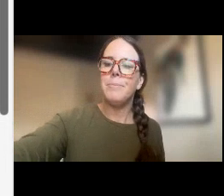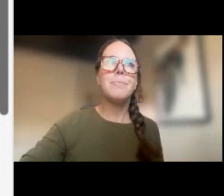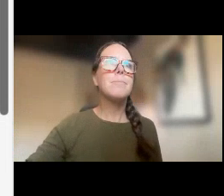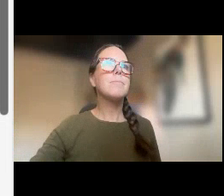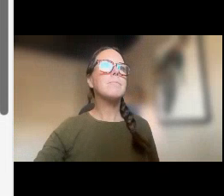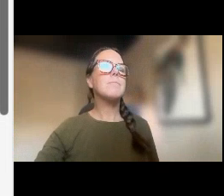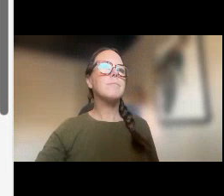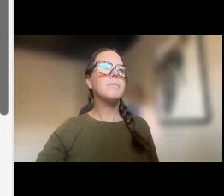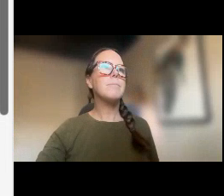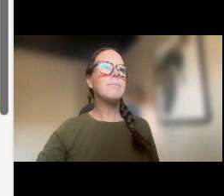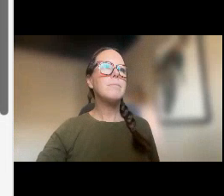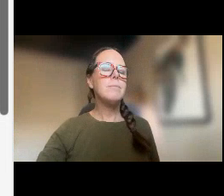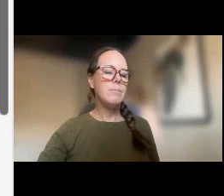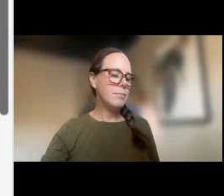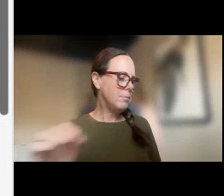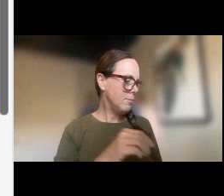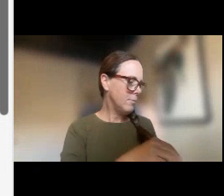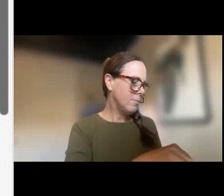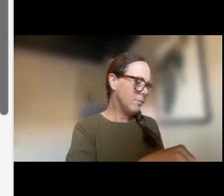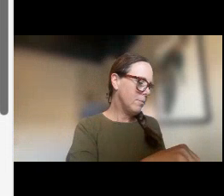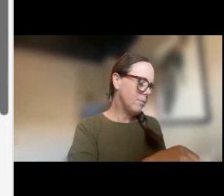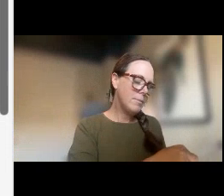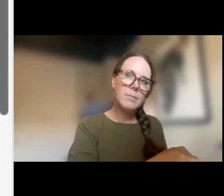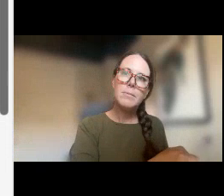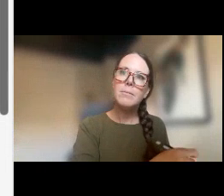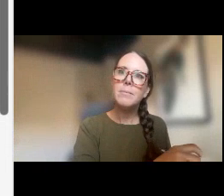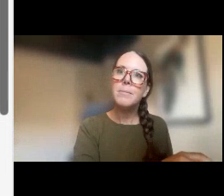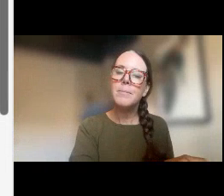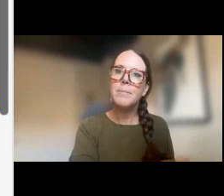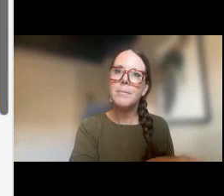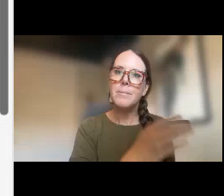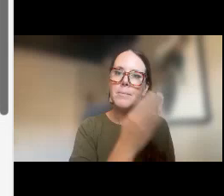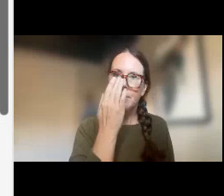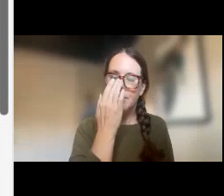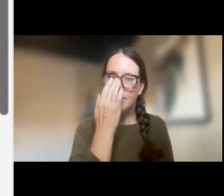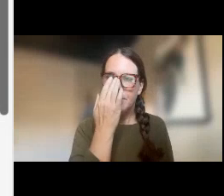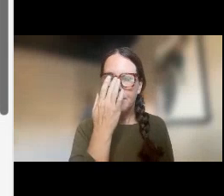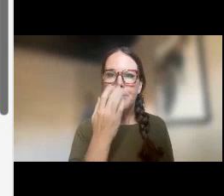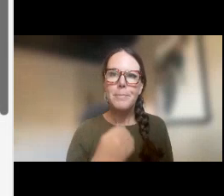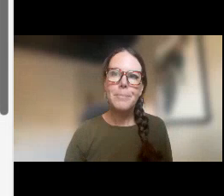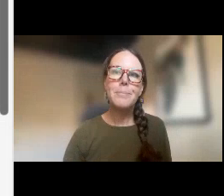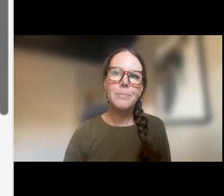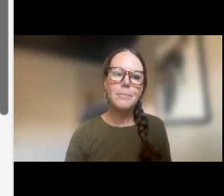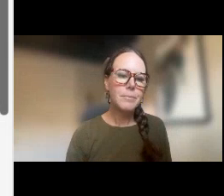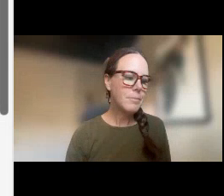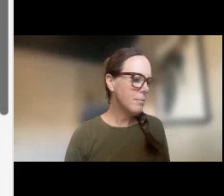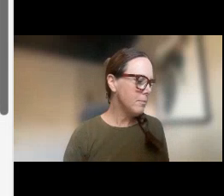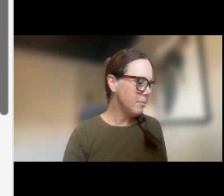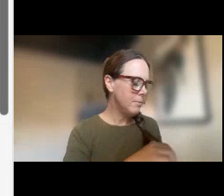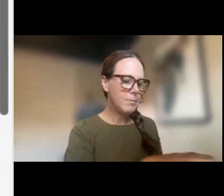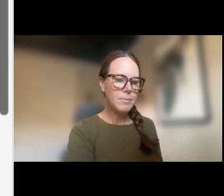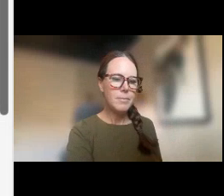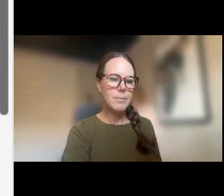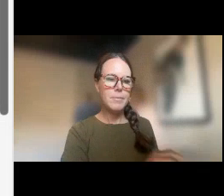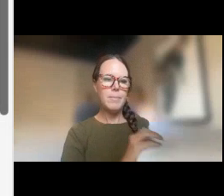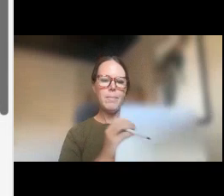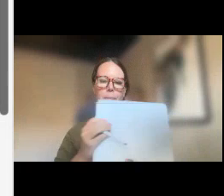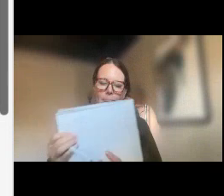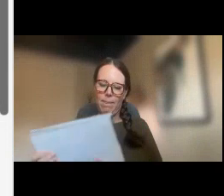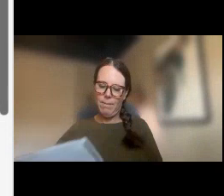Okay. We'll follow up saying, do you have preference over the 12th or the 14th? And we'll get that. We don't have to decide now. We have